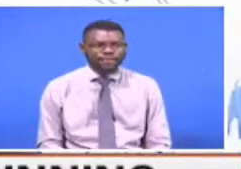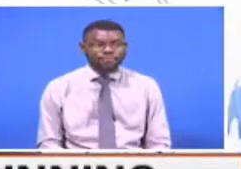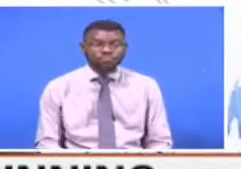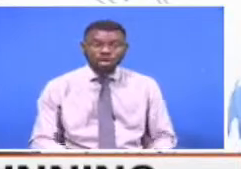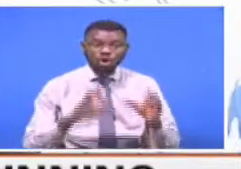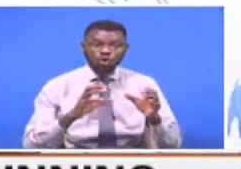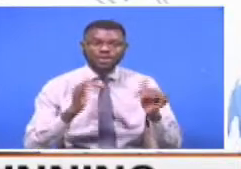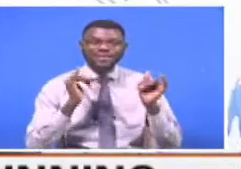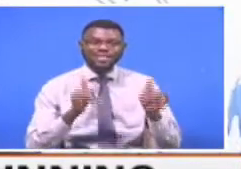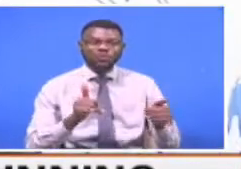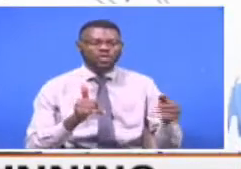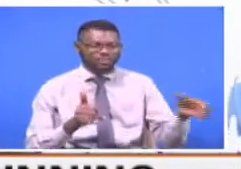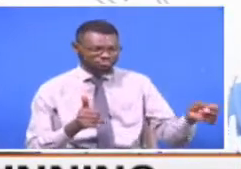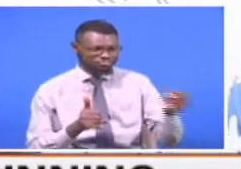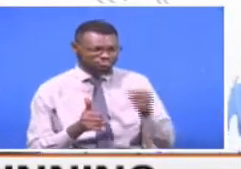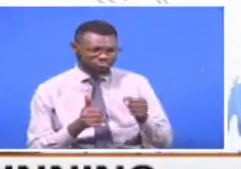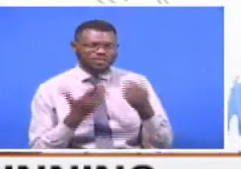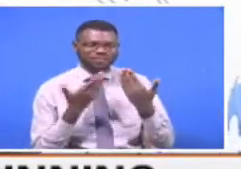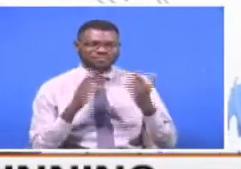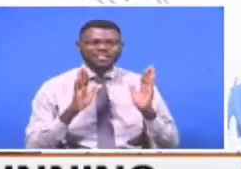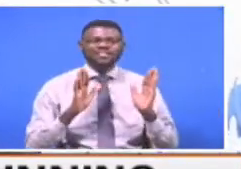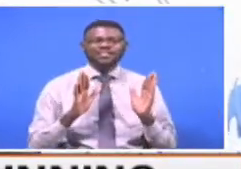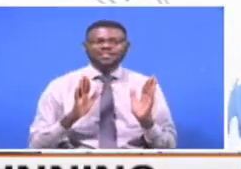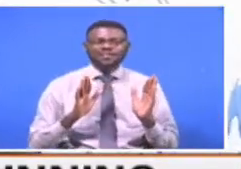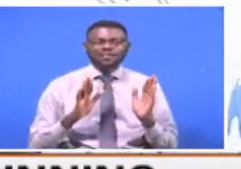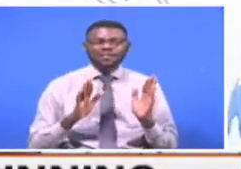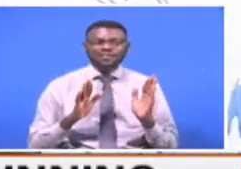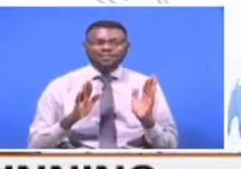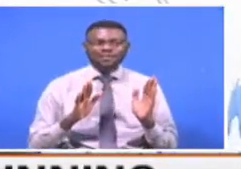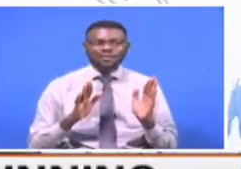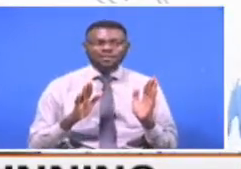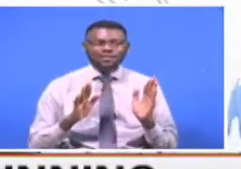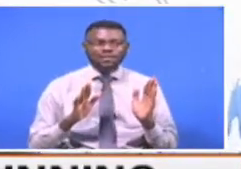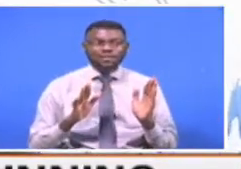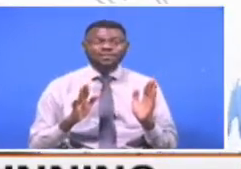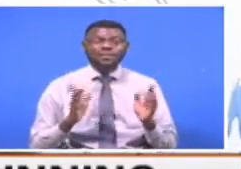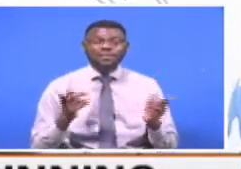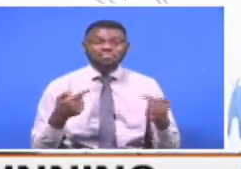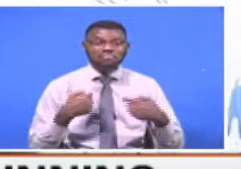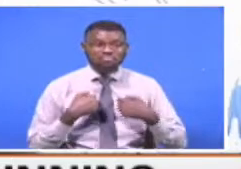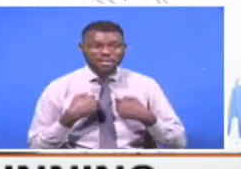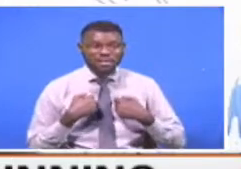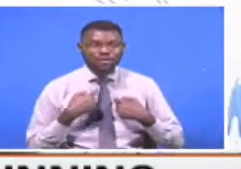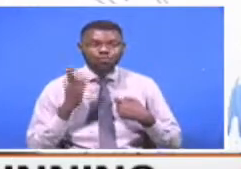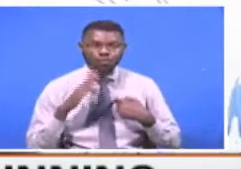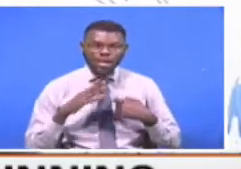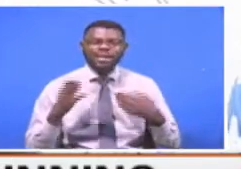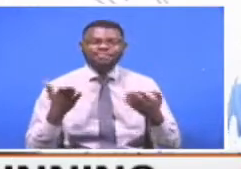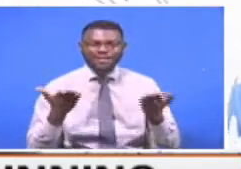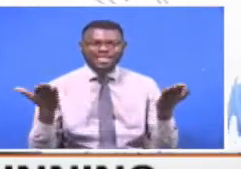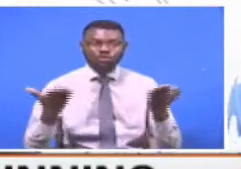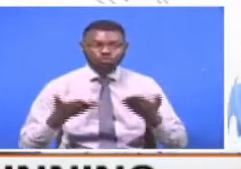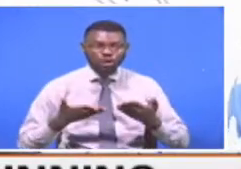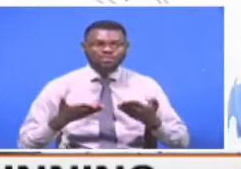kocha mpya ambayo naenda ku introduce kwenu